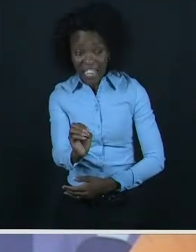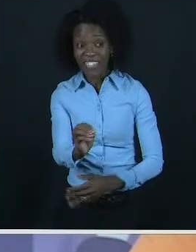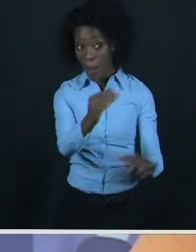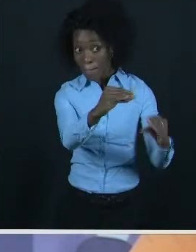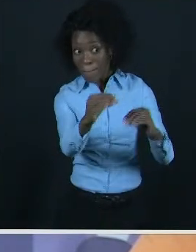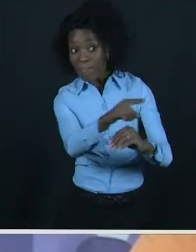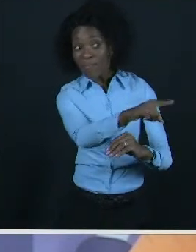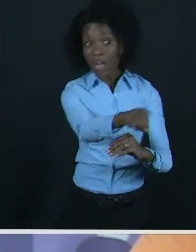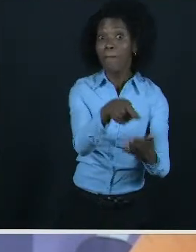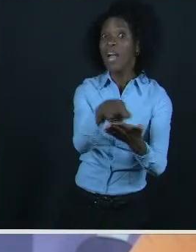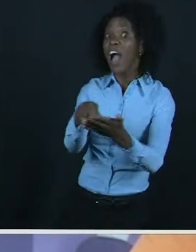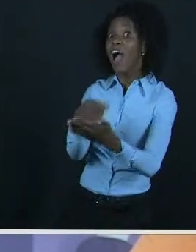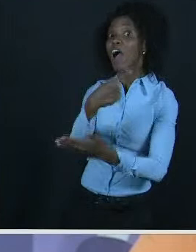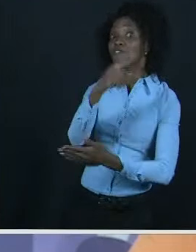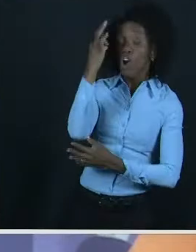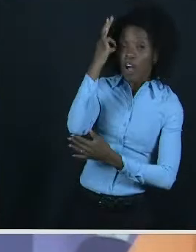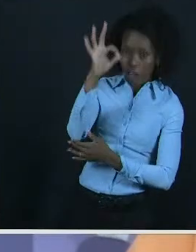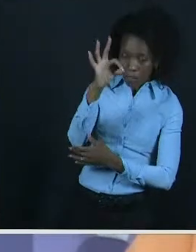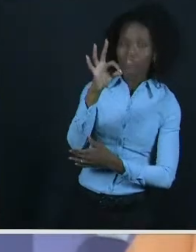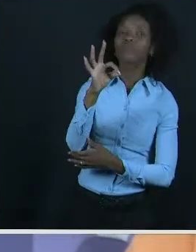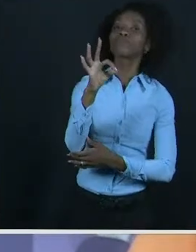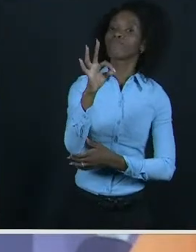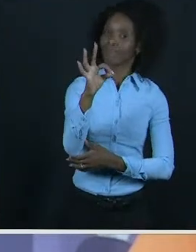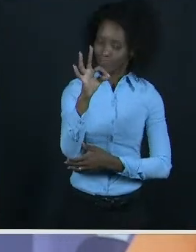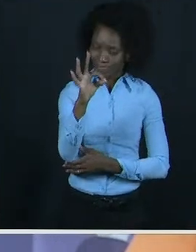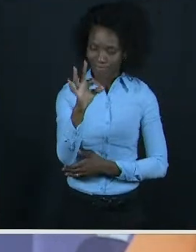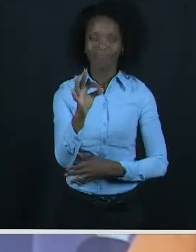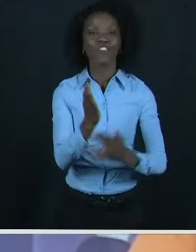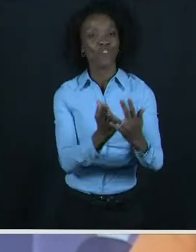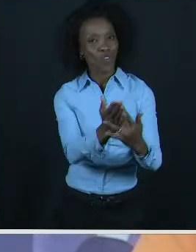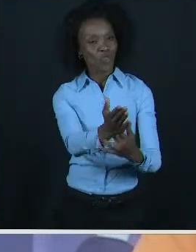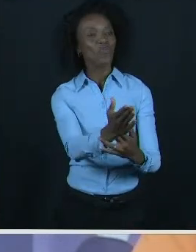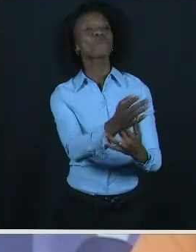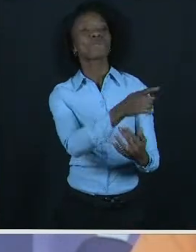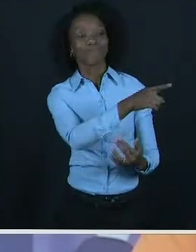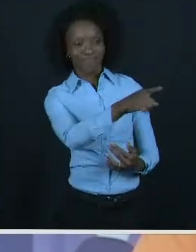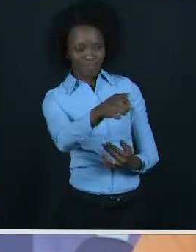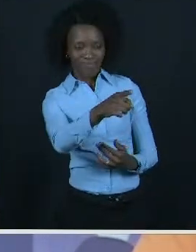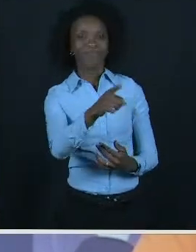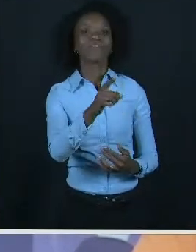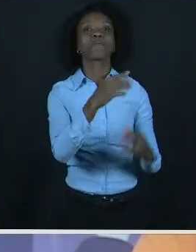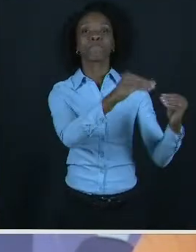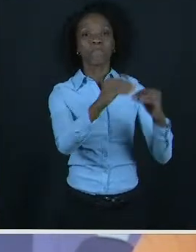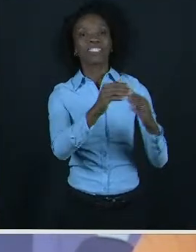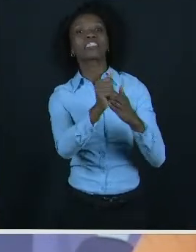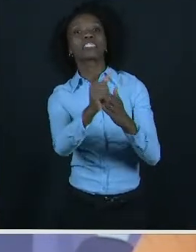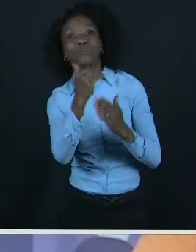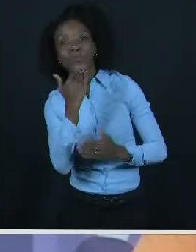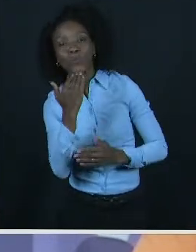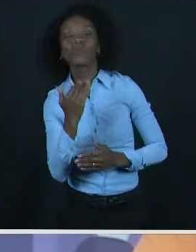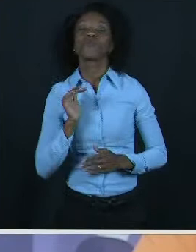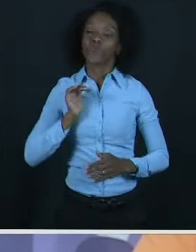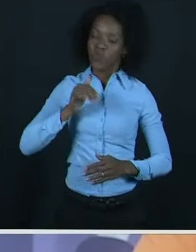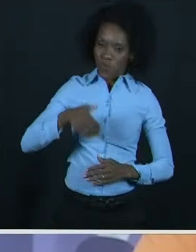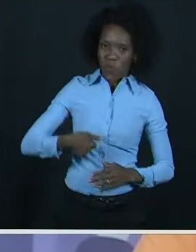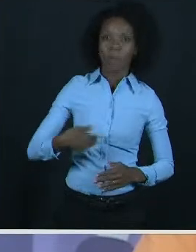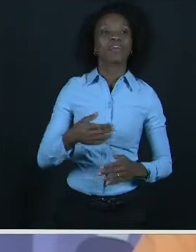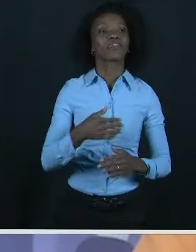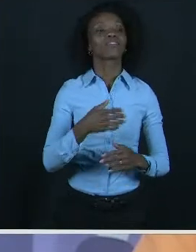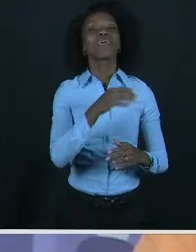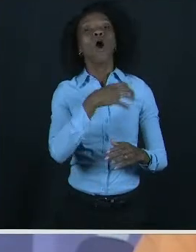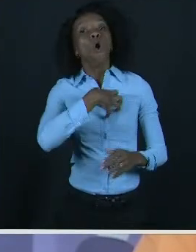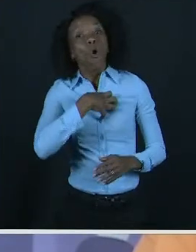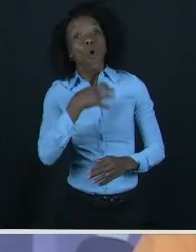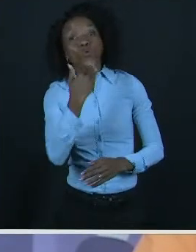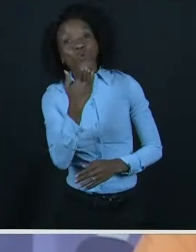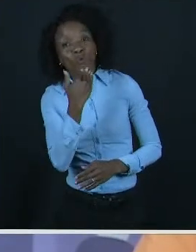of what we procure is done through women-led businesses, women-owned businesses,